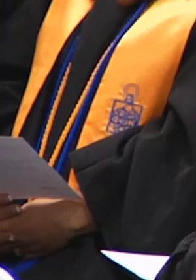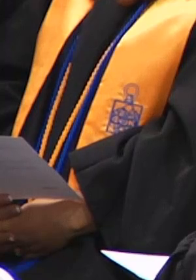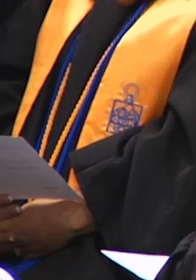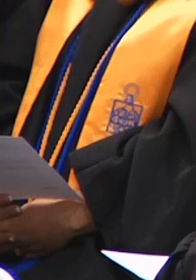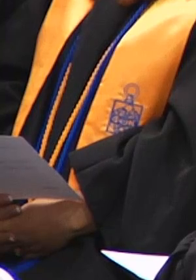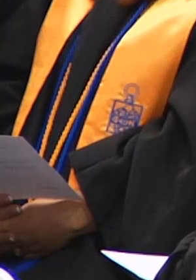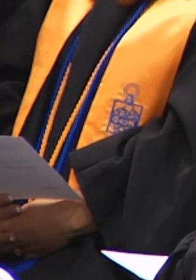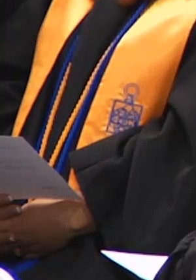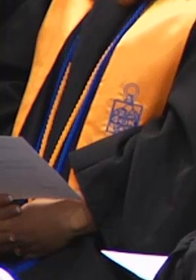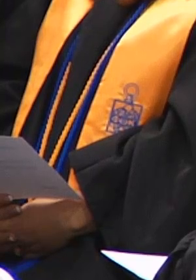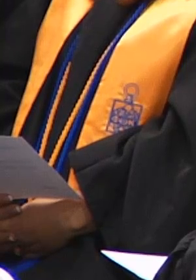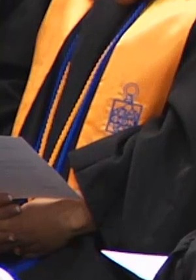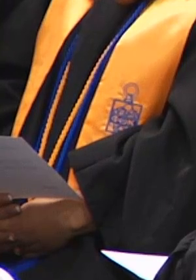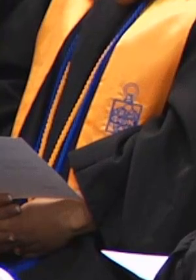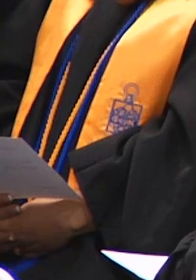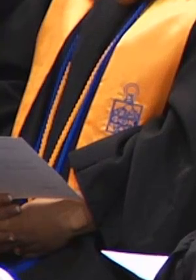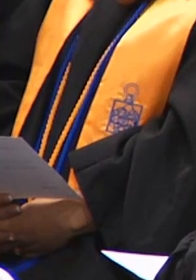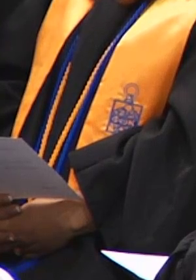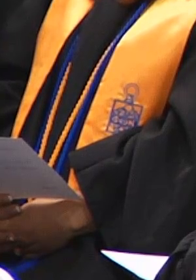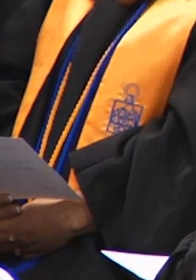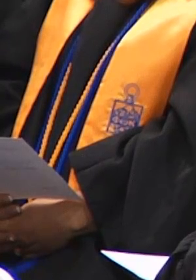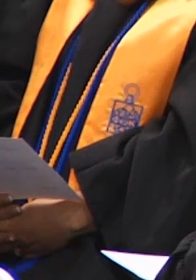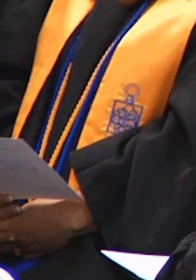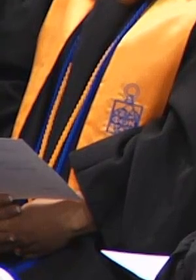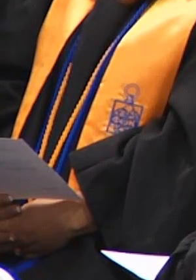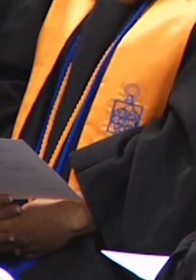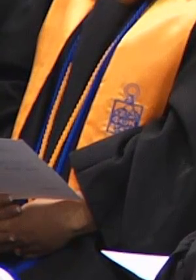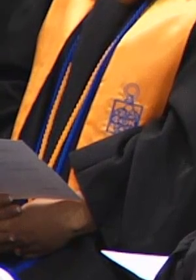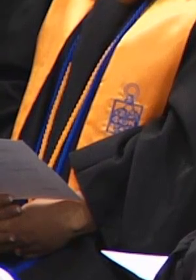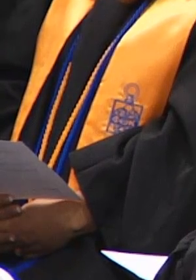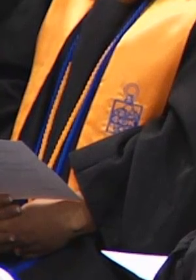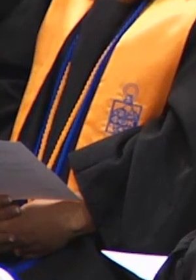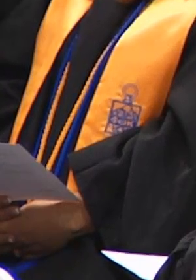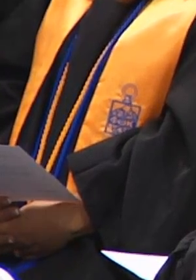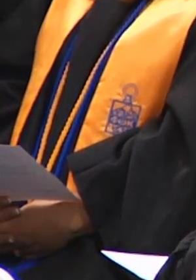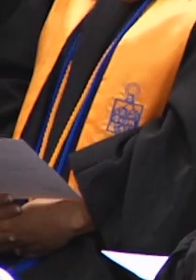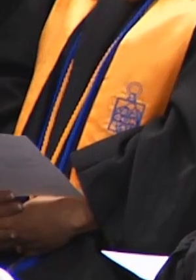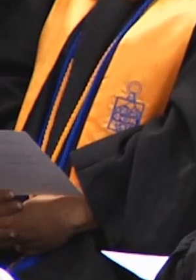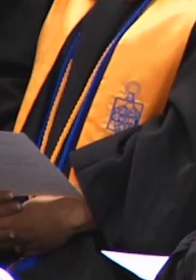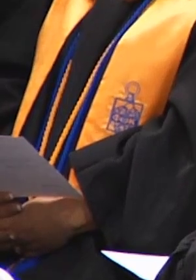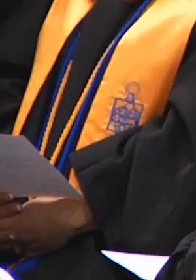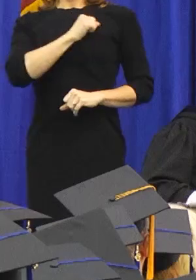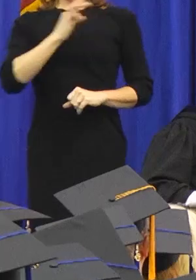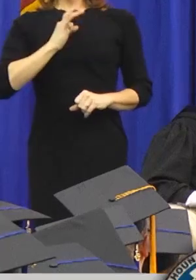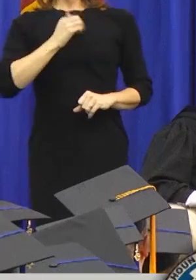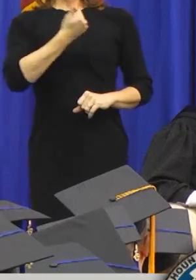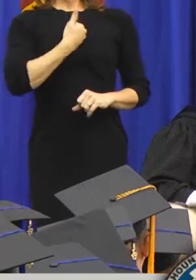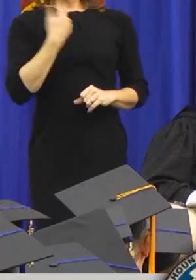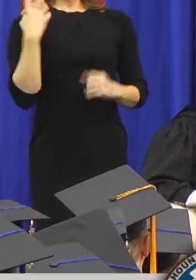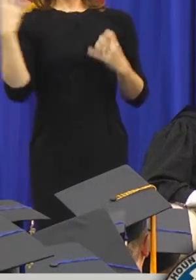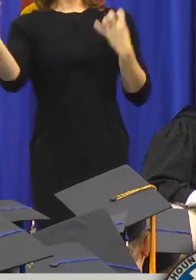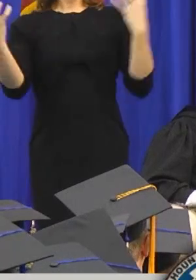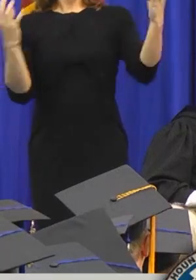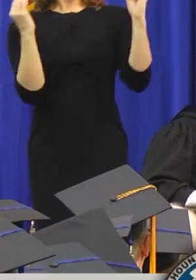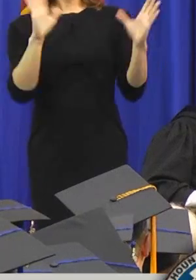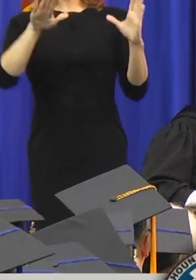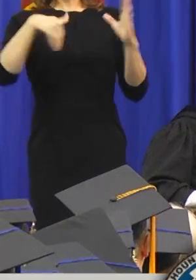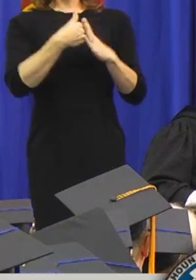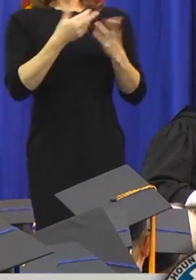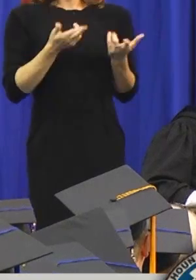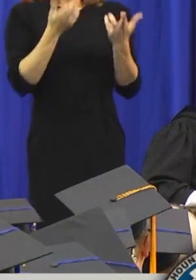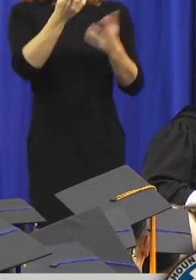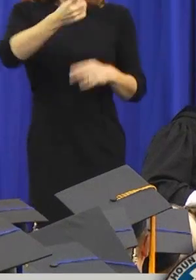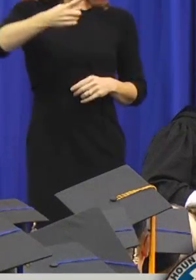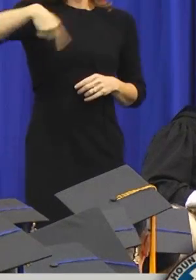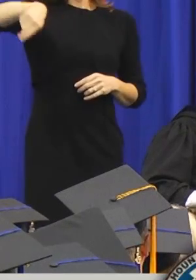for graduation. Madam President, the faculty and I recommend these graduating